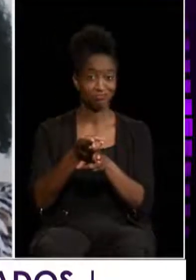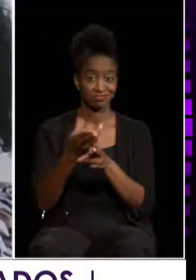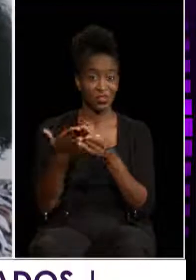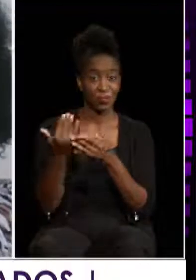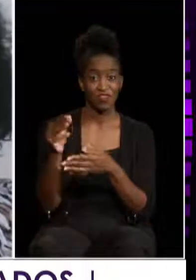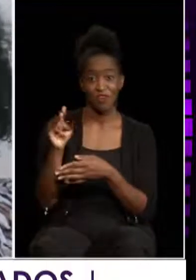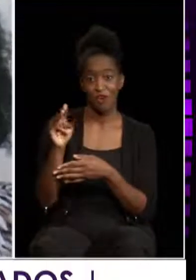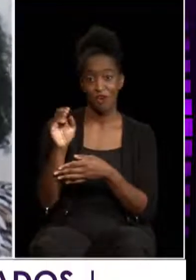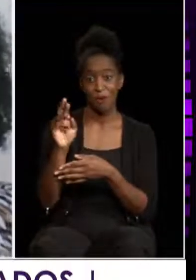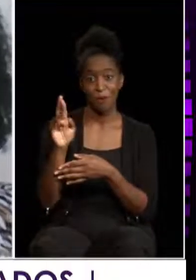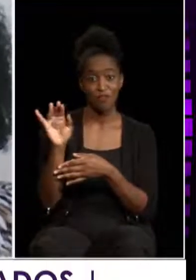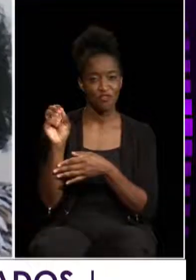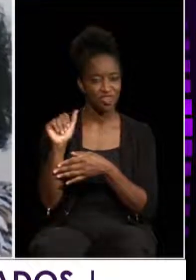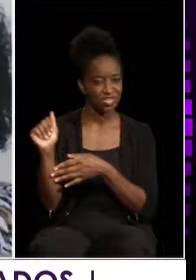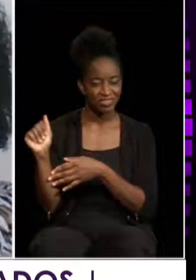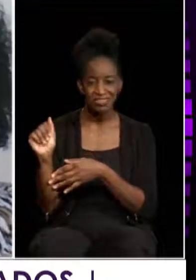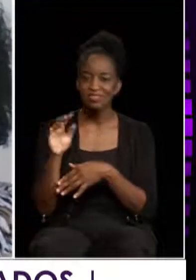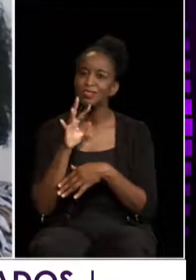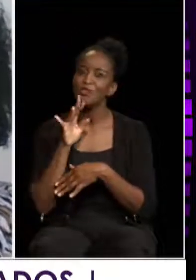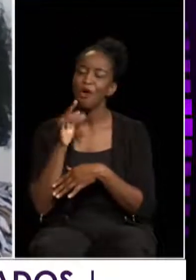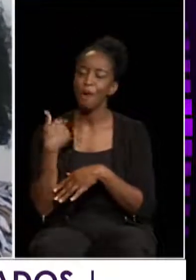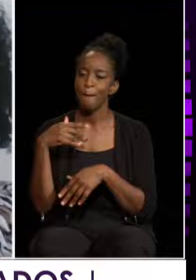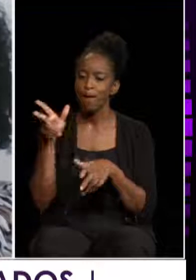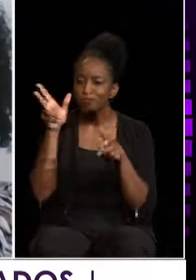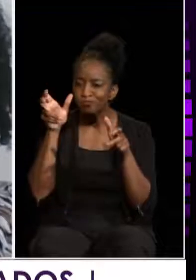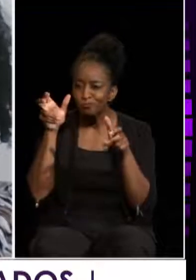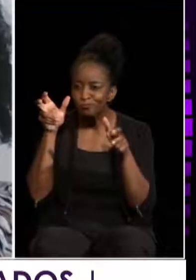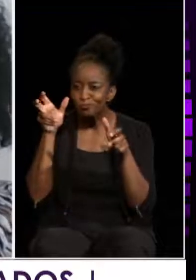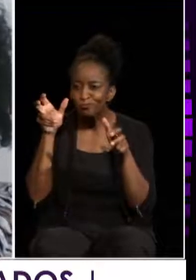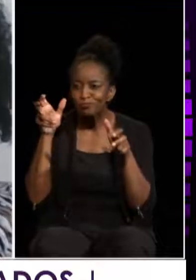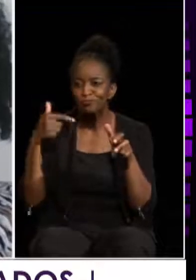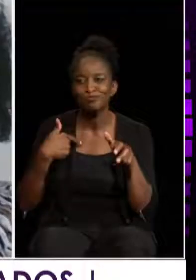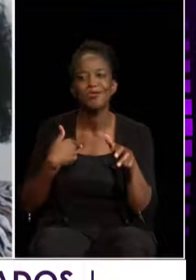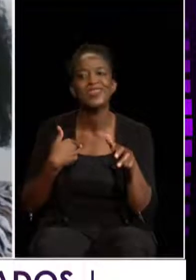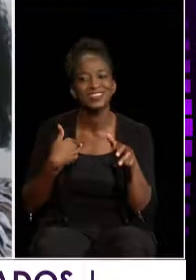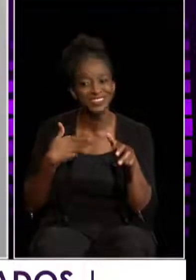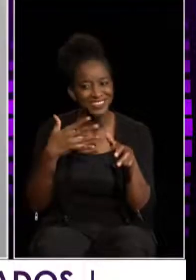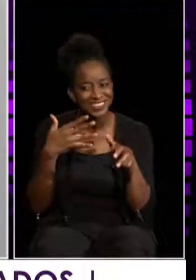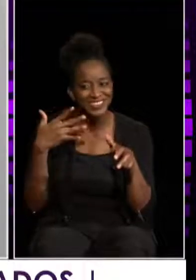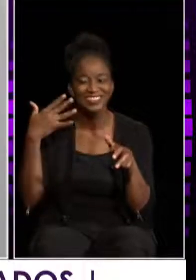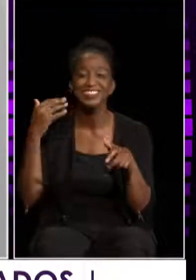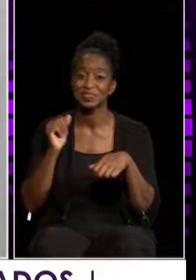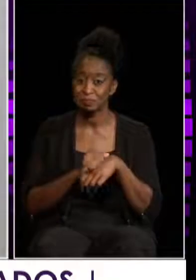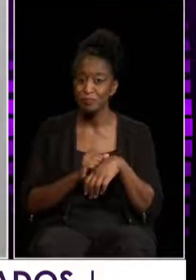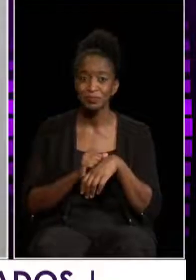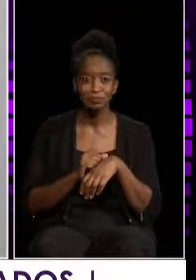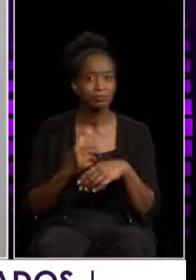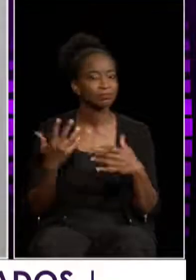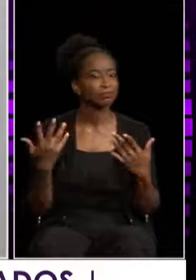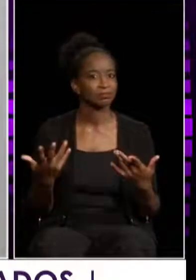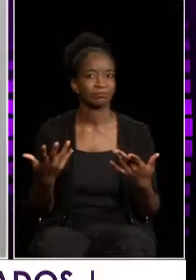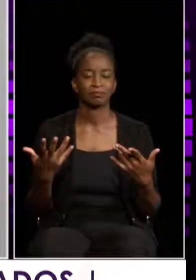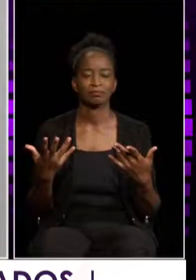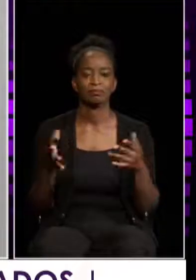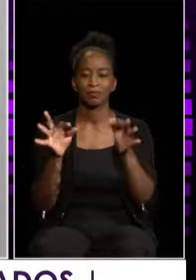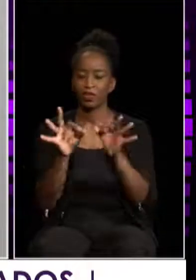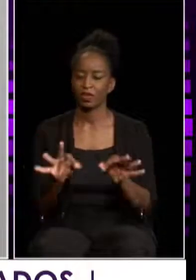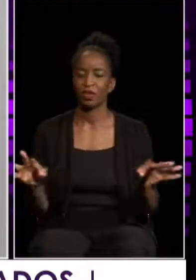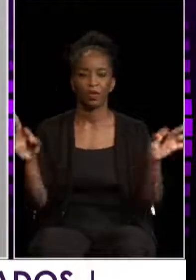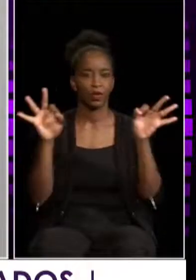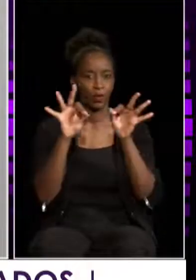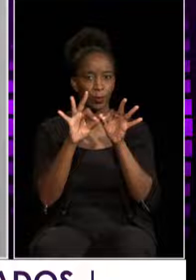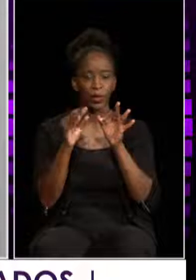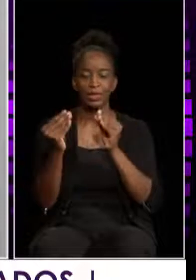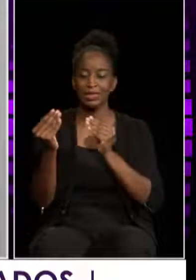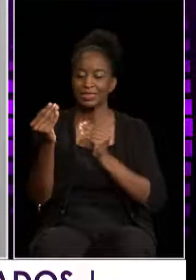speaking, because I said I'm very glad that this is coming out, because I cannot stress the importance of nutrition, aka a healthy